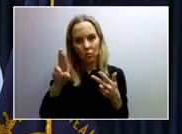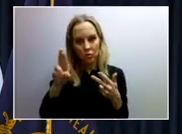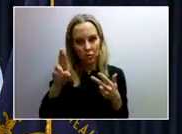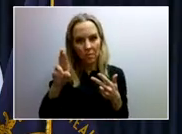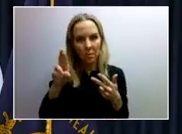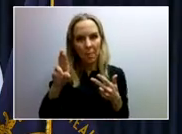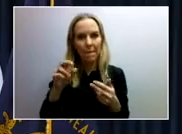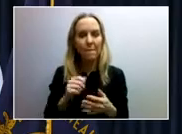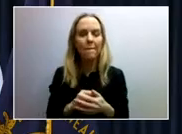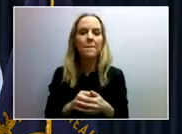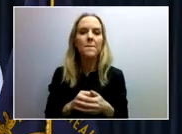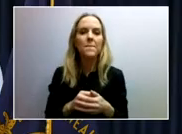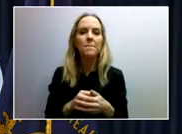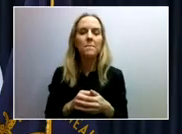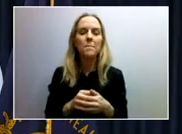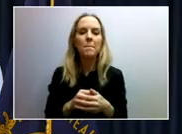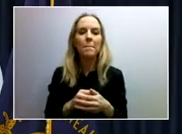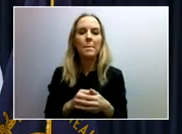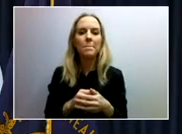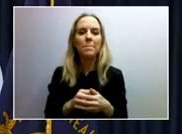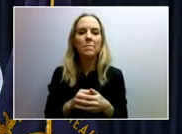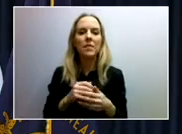James.